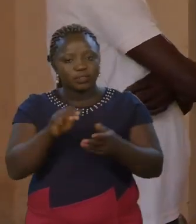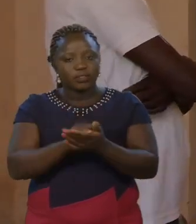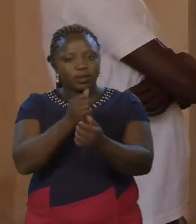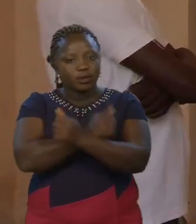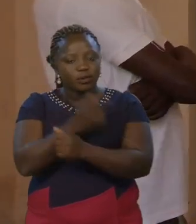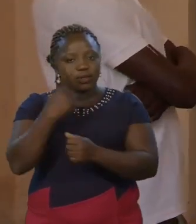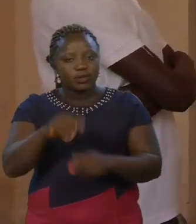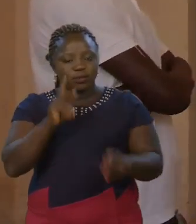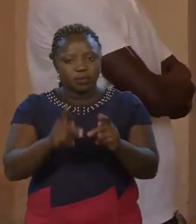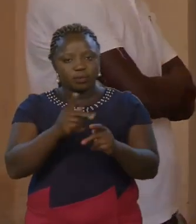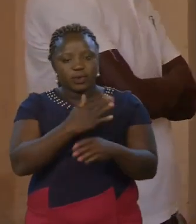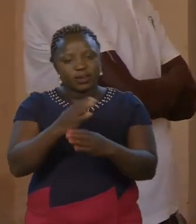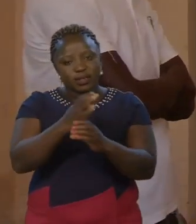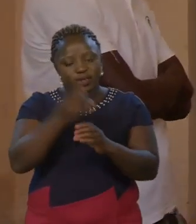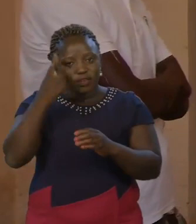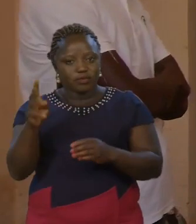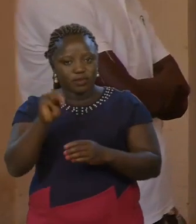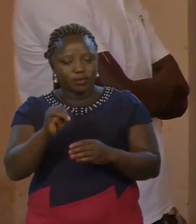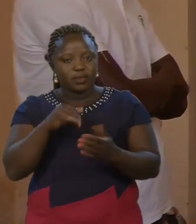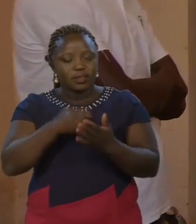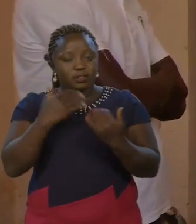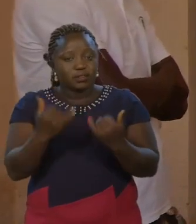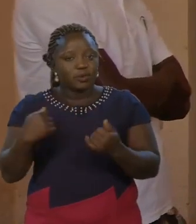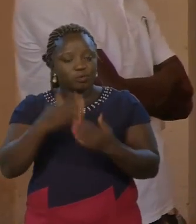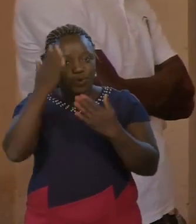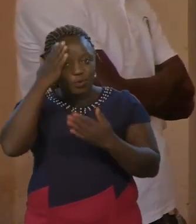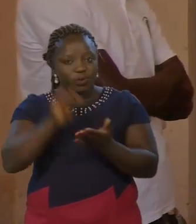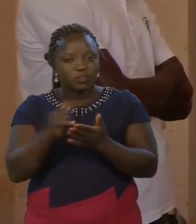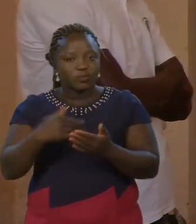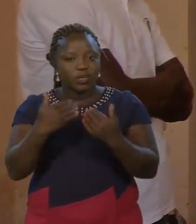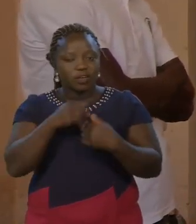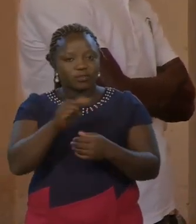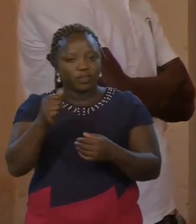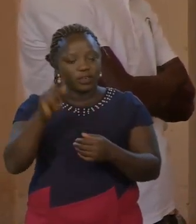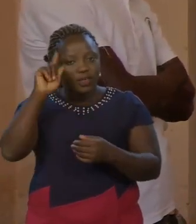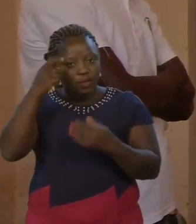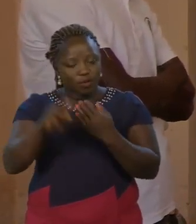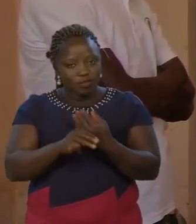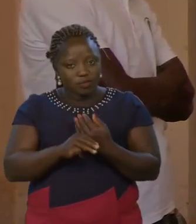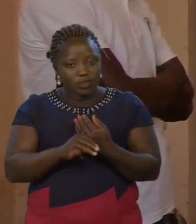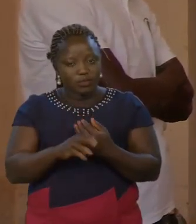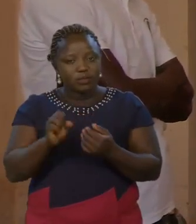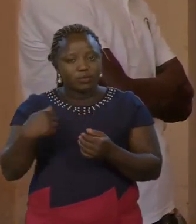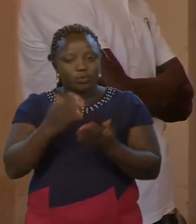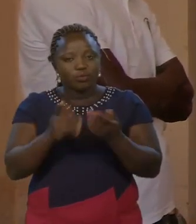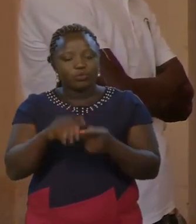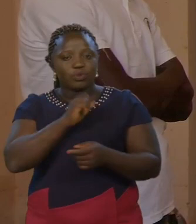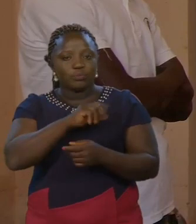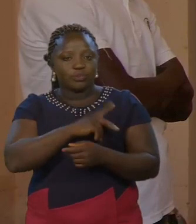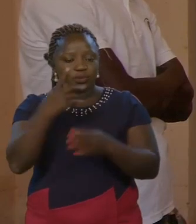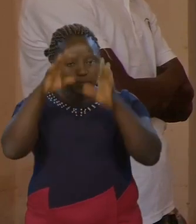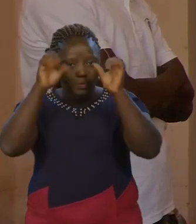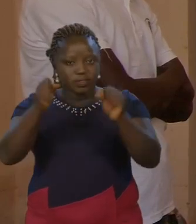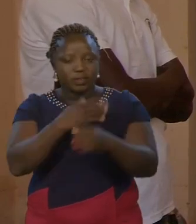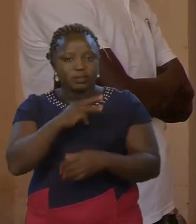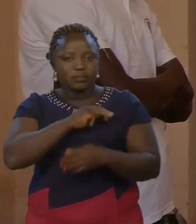about them. It is now we know we have a government, because we hear of different government interventions. So we want to appreciate the